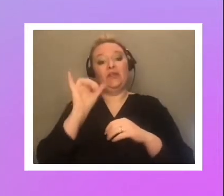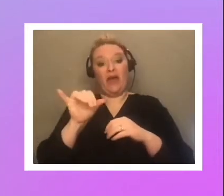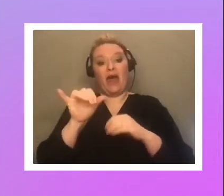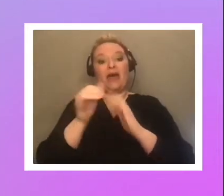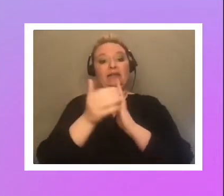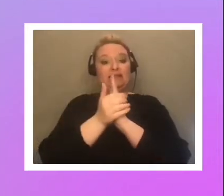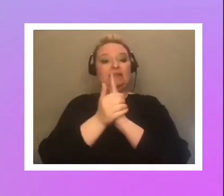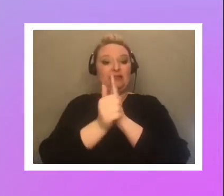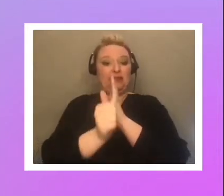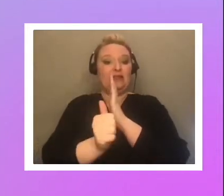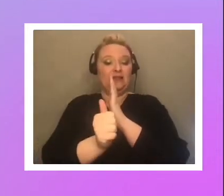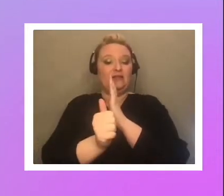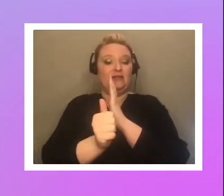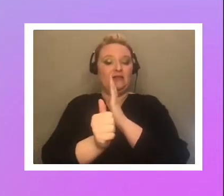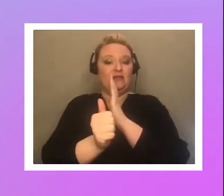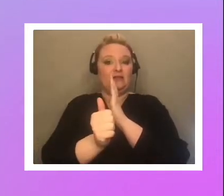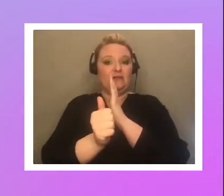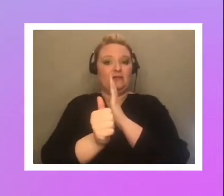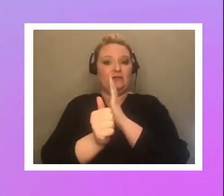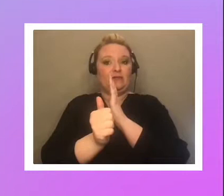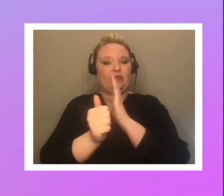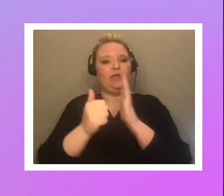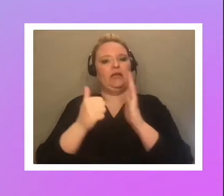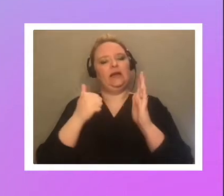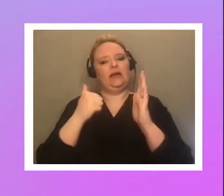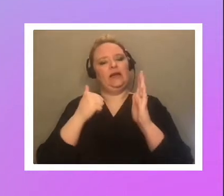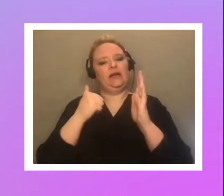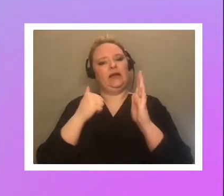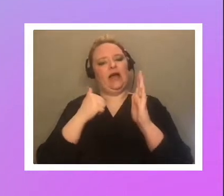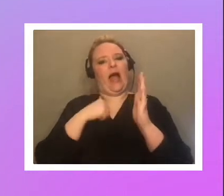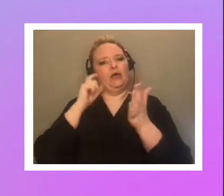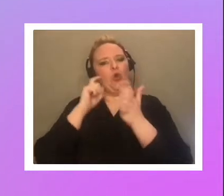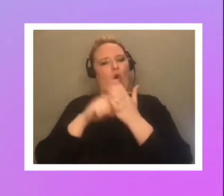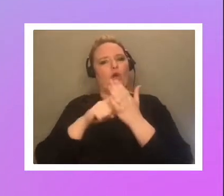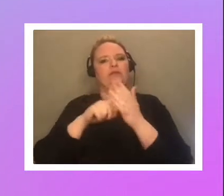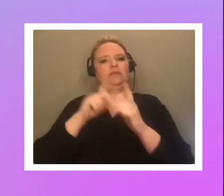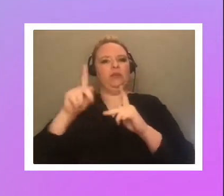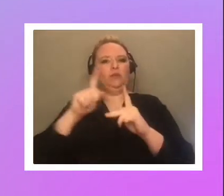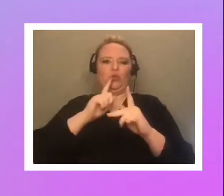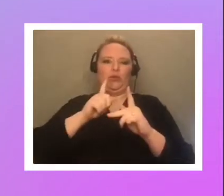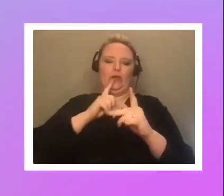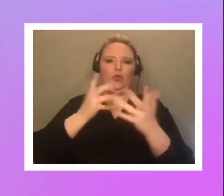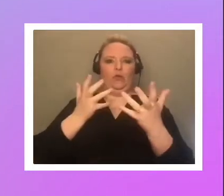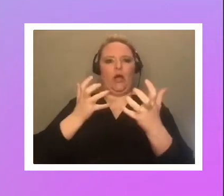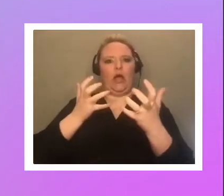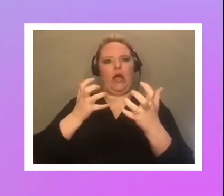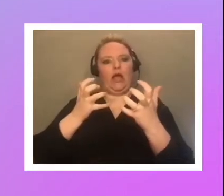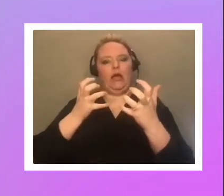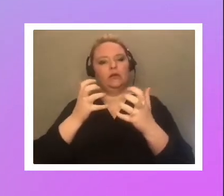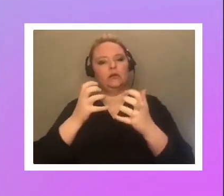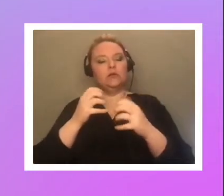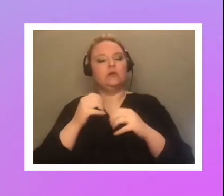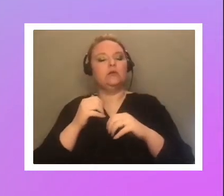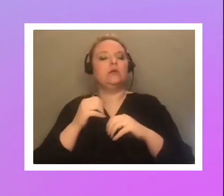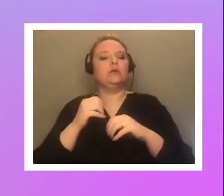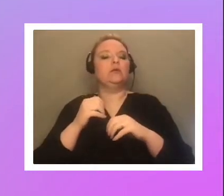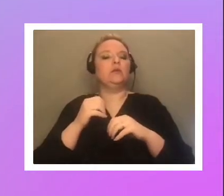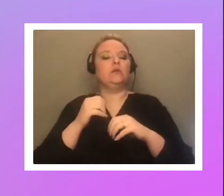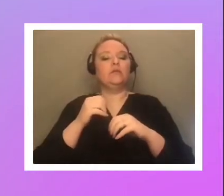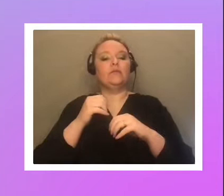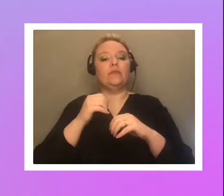that I see people seeking desperately, because not everyone who says that they